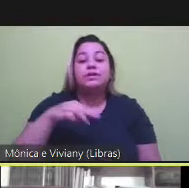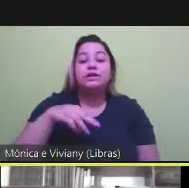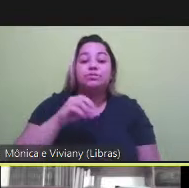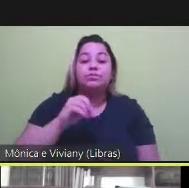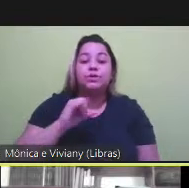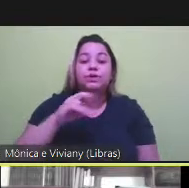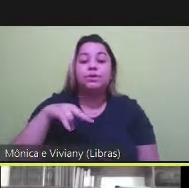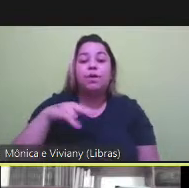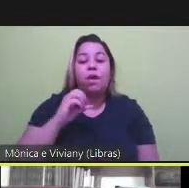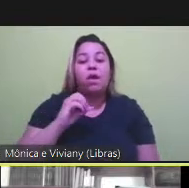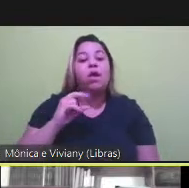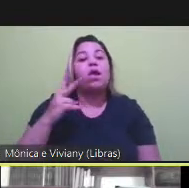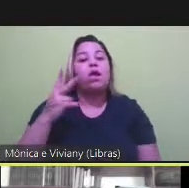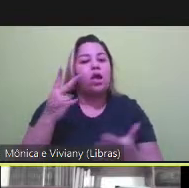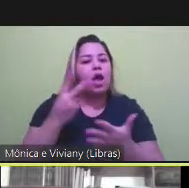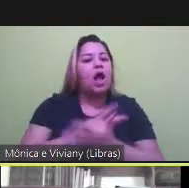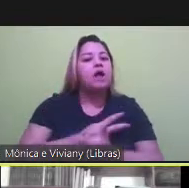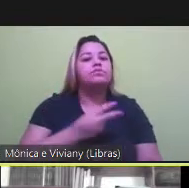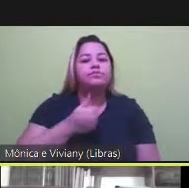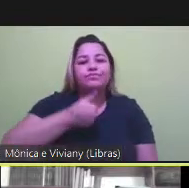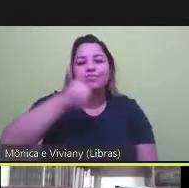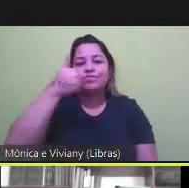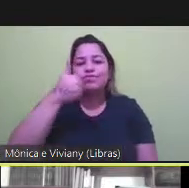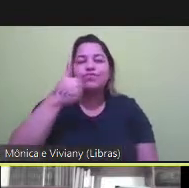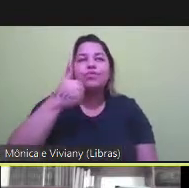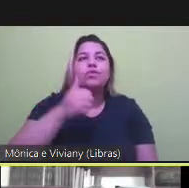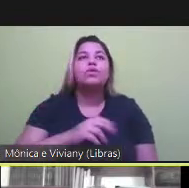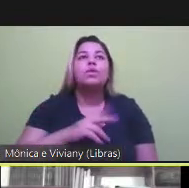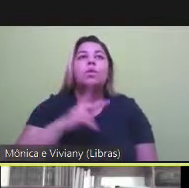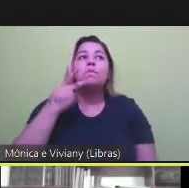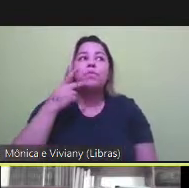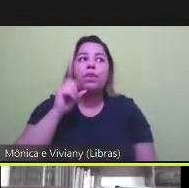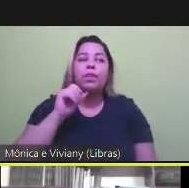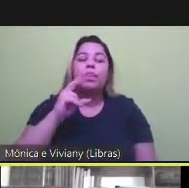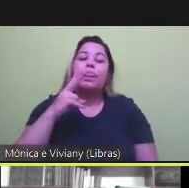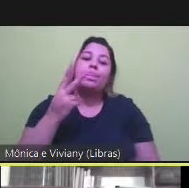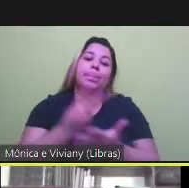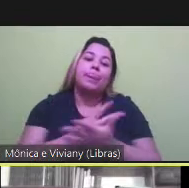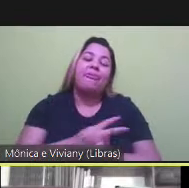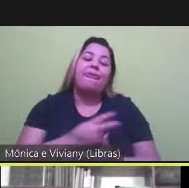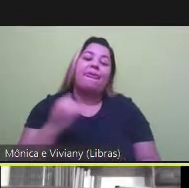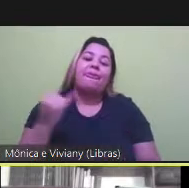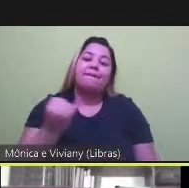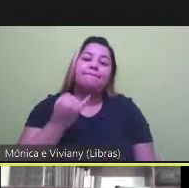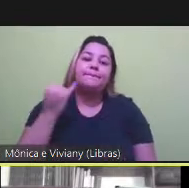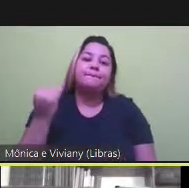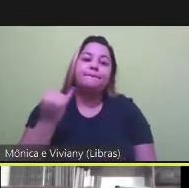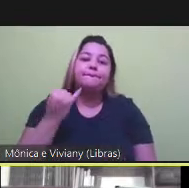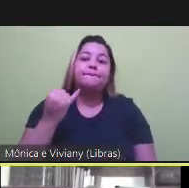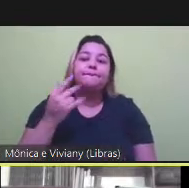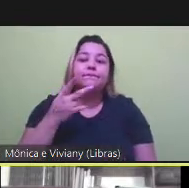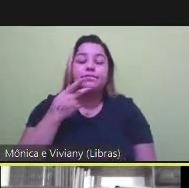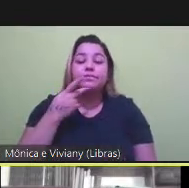work faster. But in order for the wind to work,